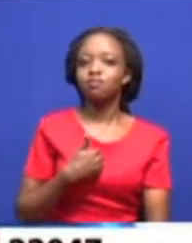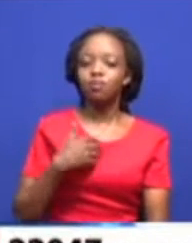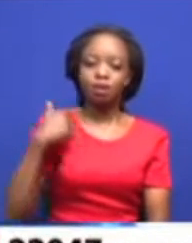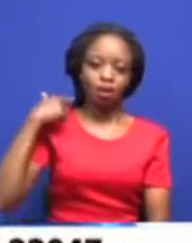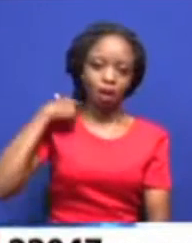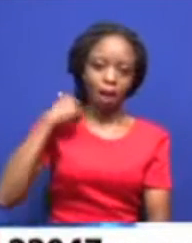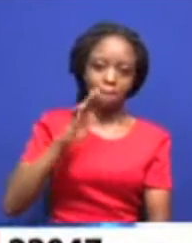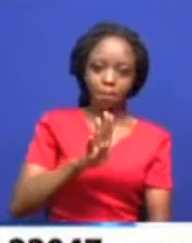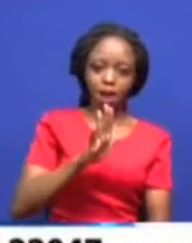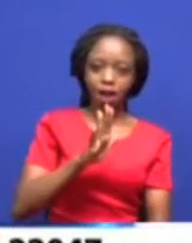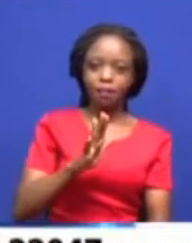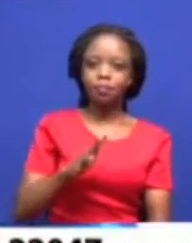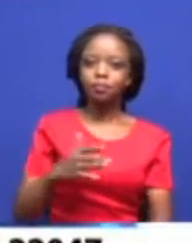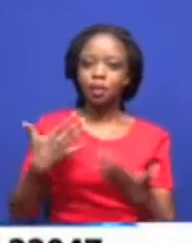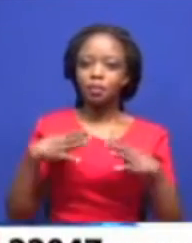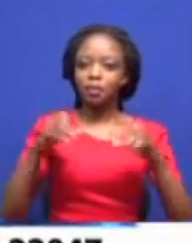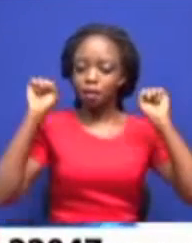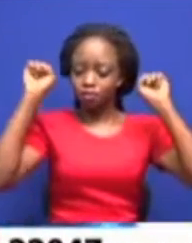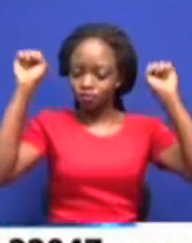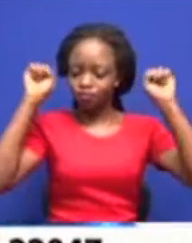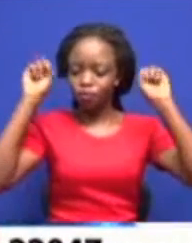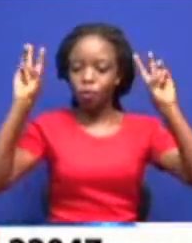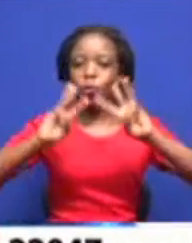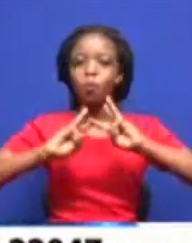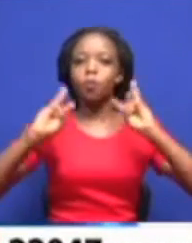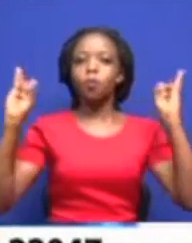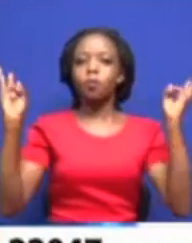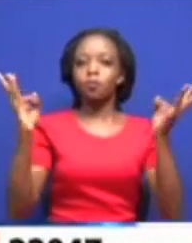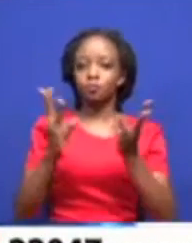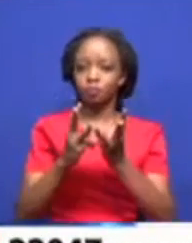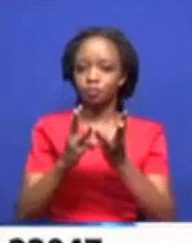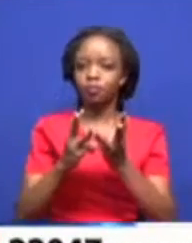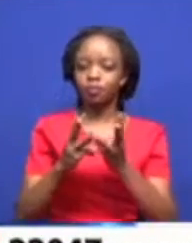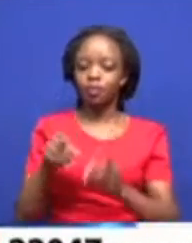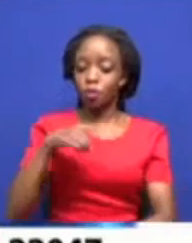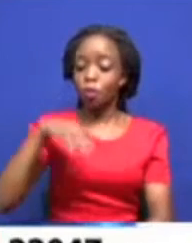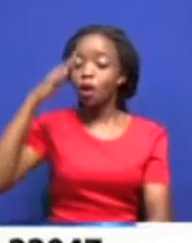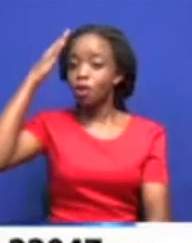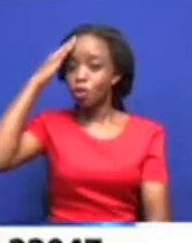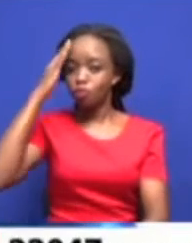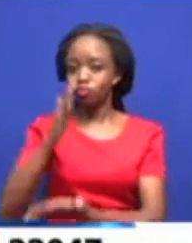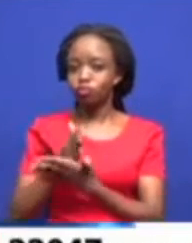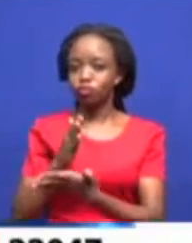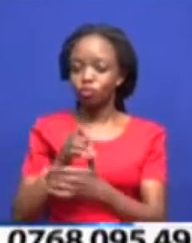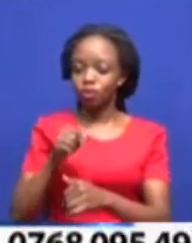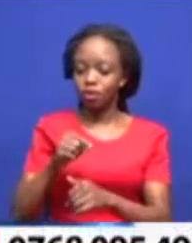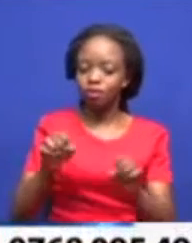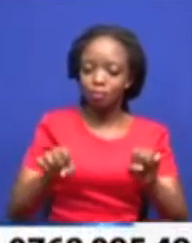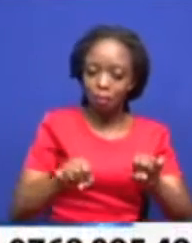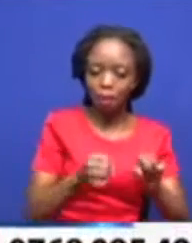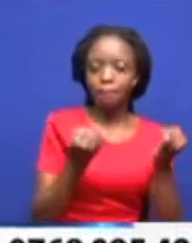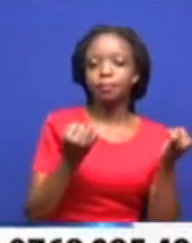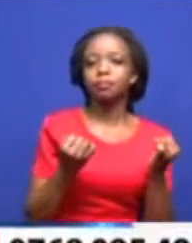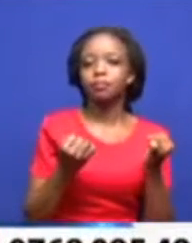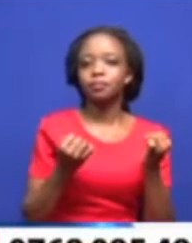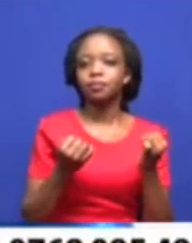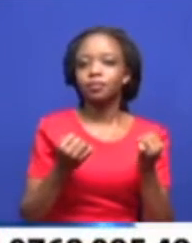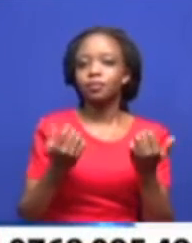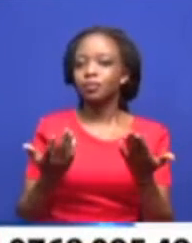you know, lots of protests worldwide, and we know this has been happening